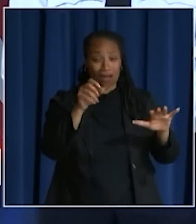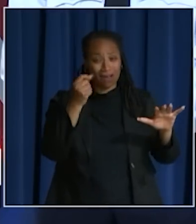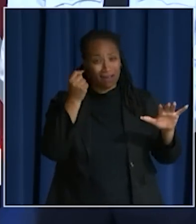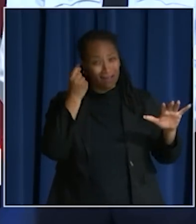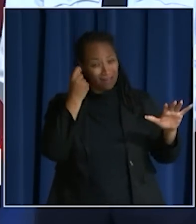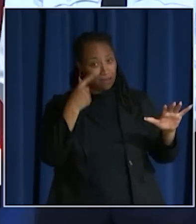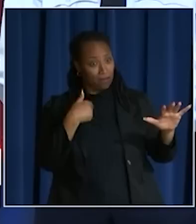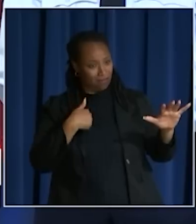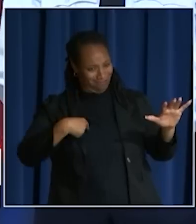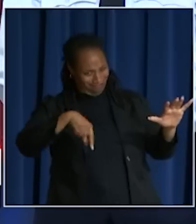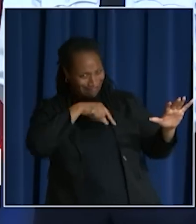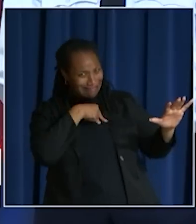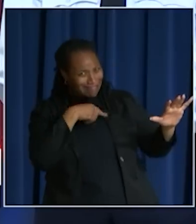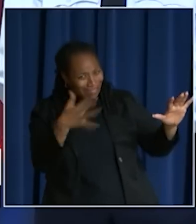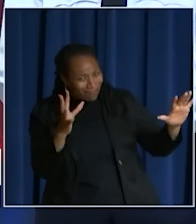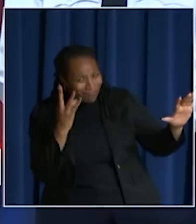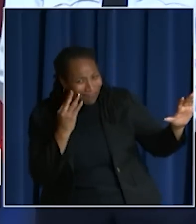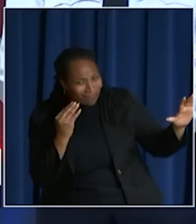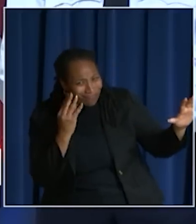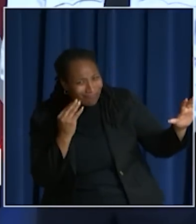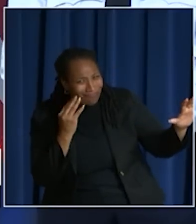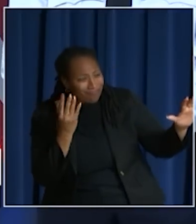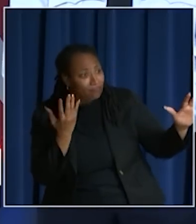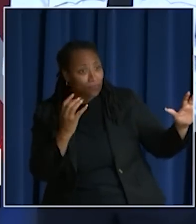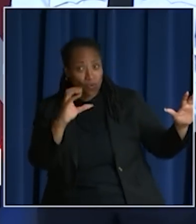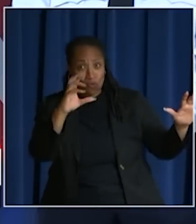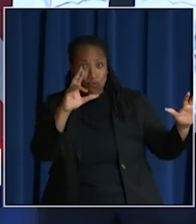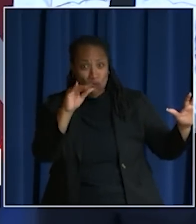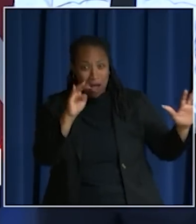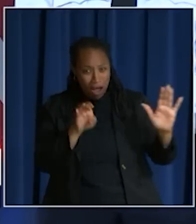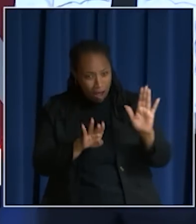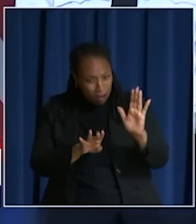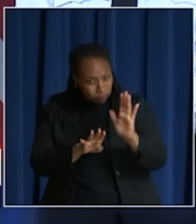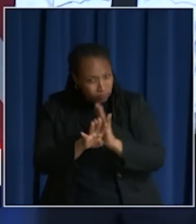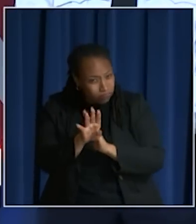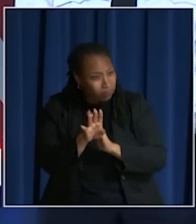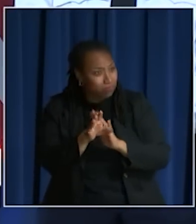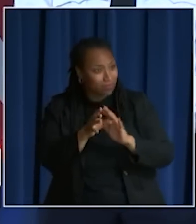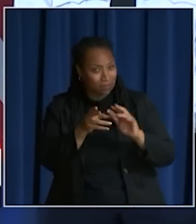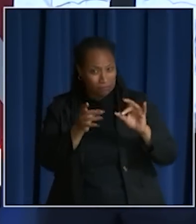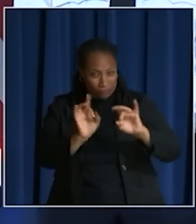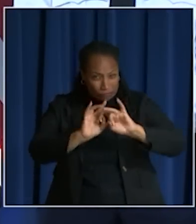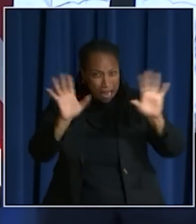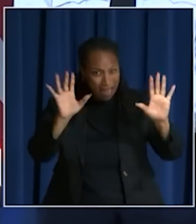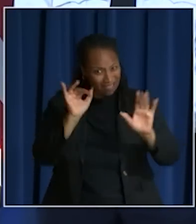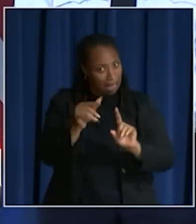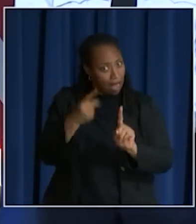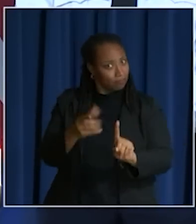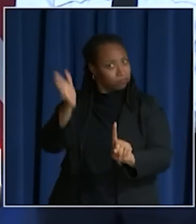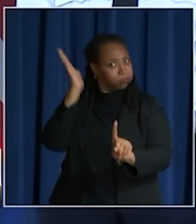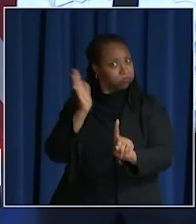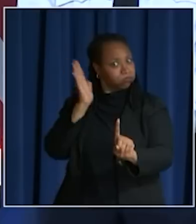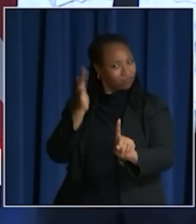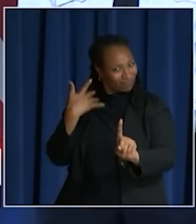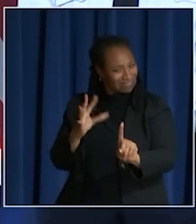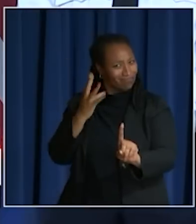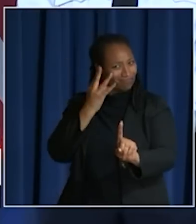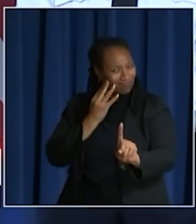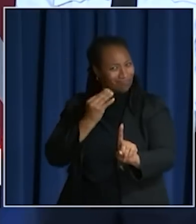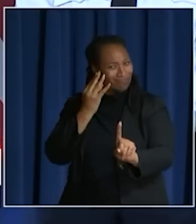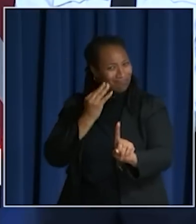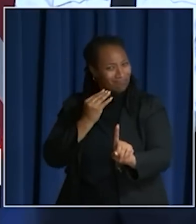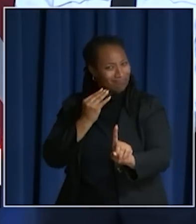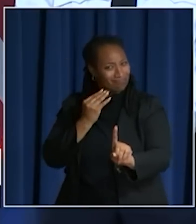crime spike post-COVID, but we worked quickly to put laws in place